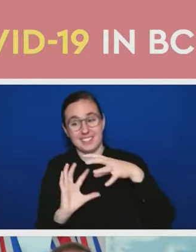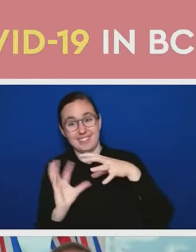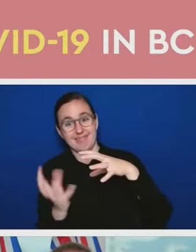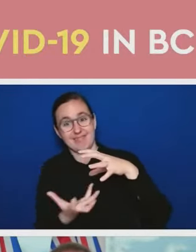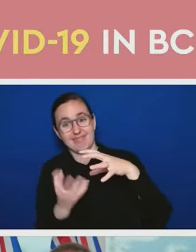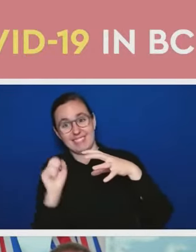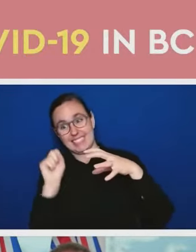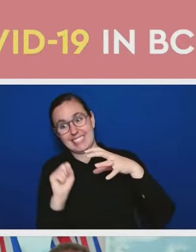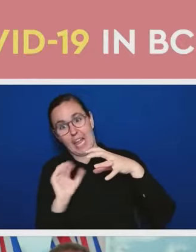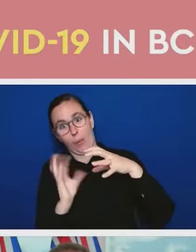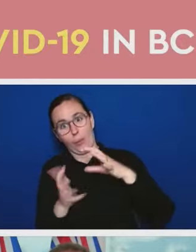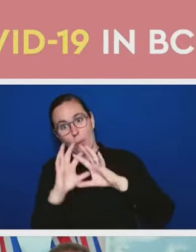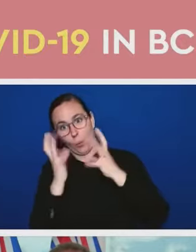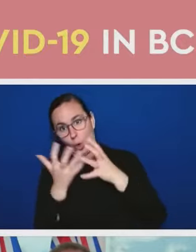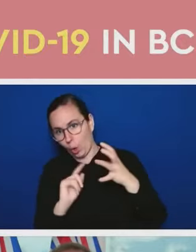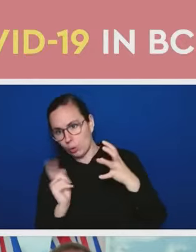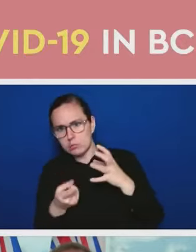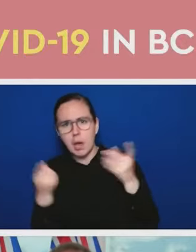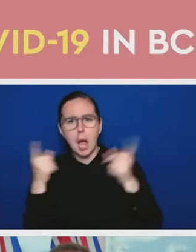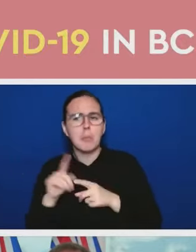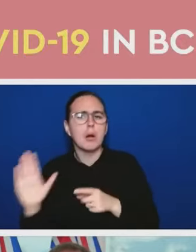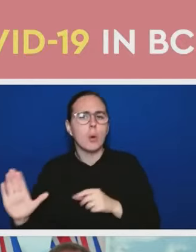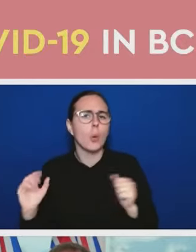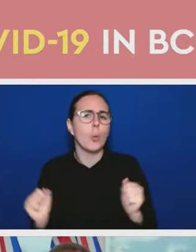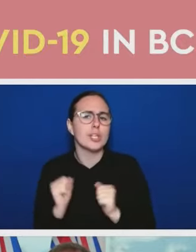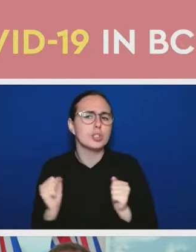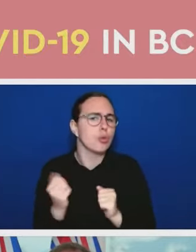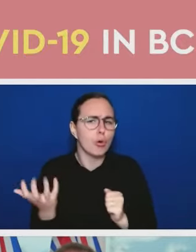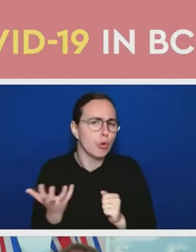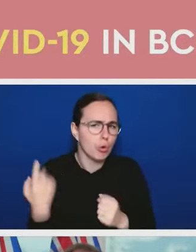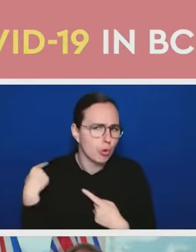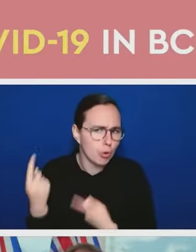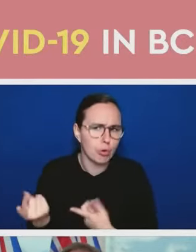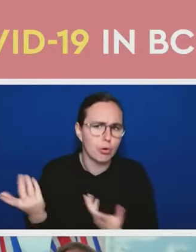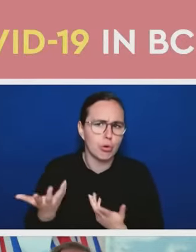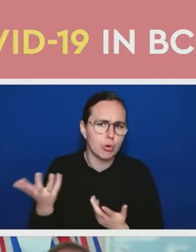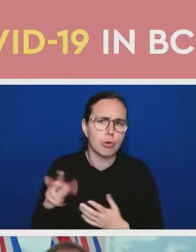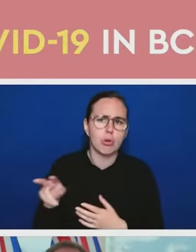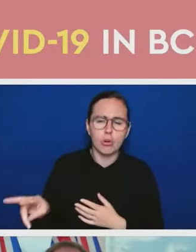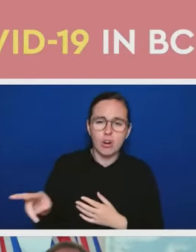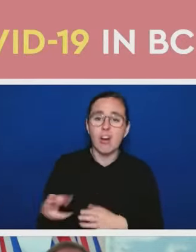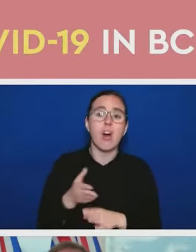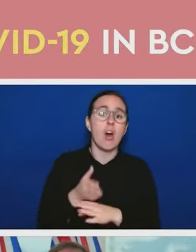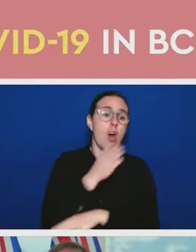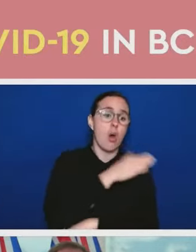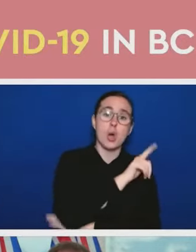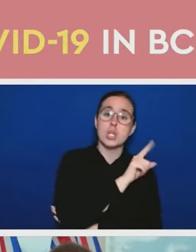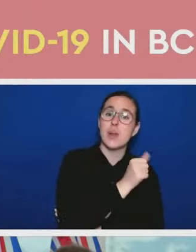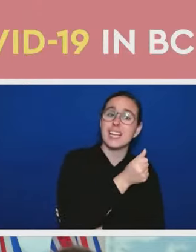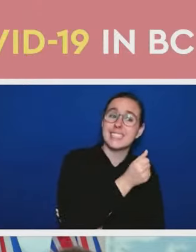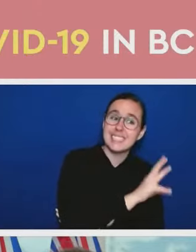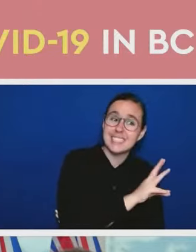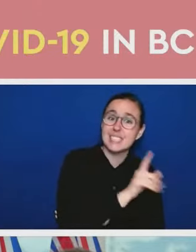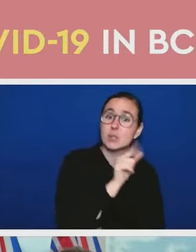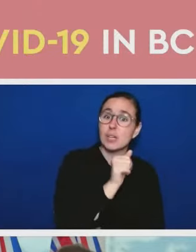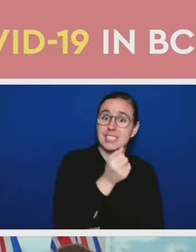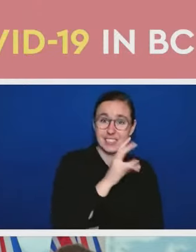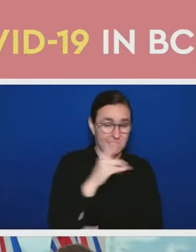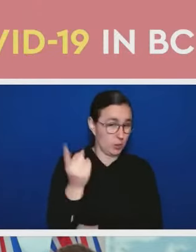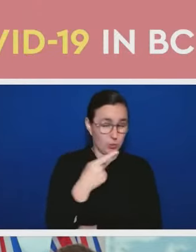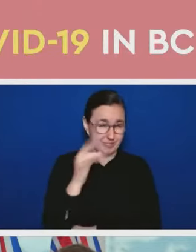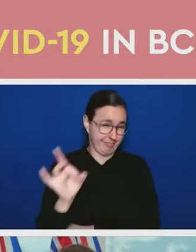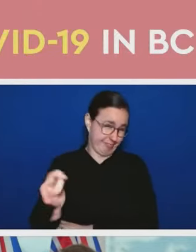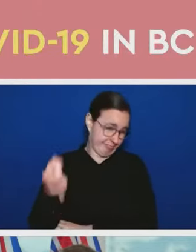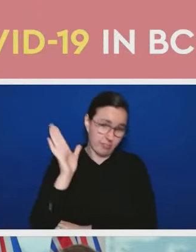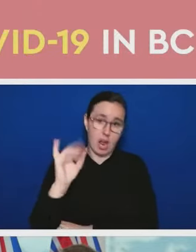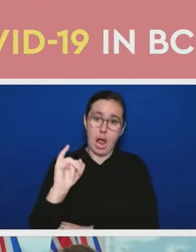the 2016-17 influenza season, which was very high, which reached a peak of more than 1,000 people in